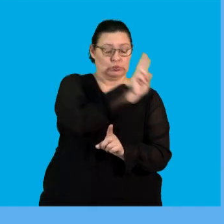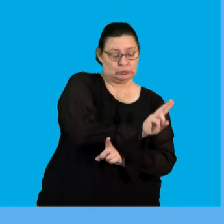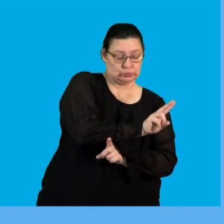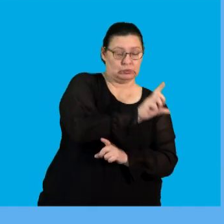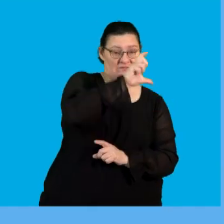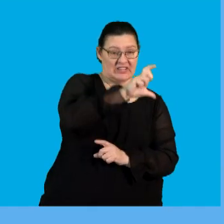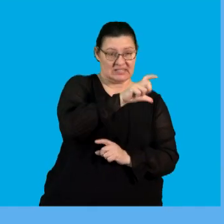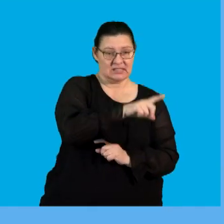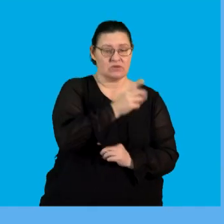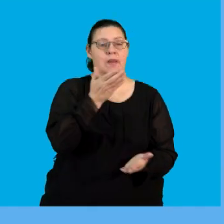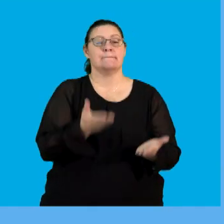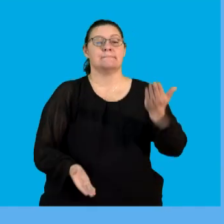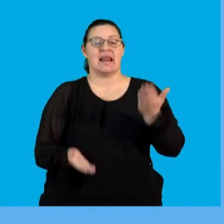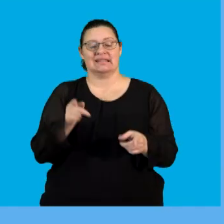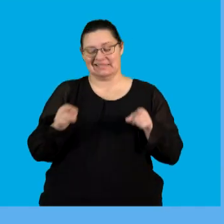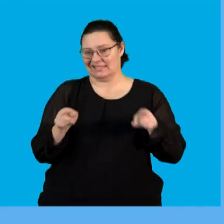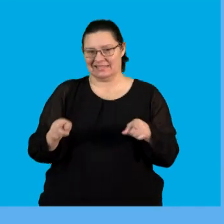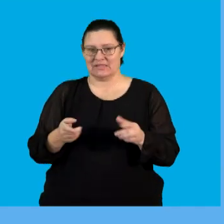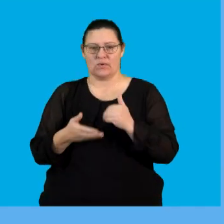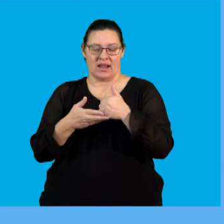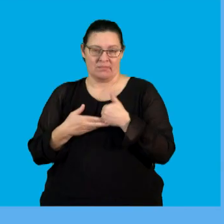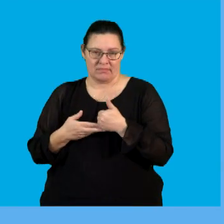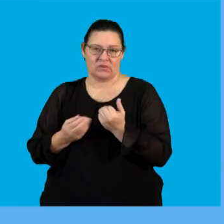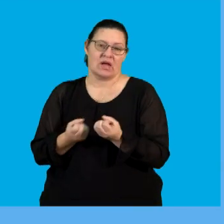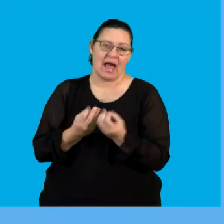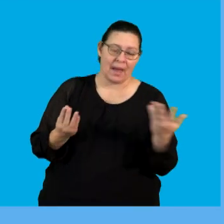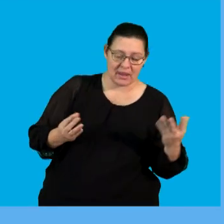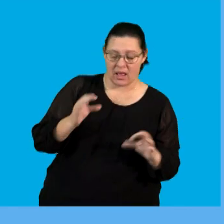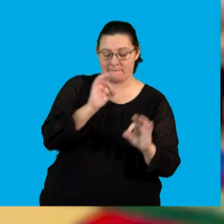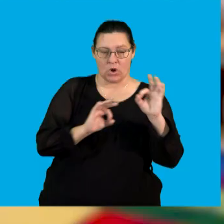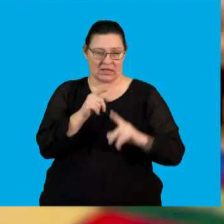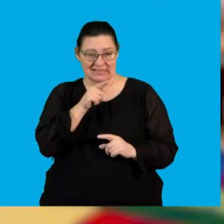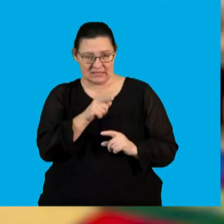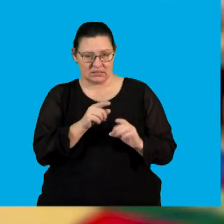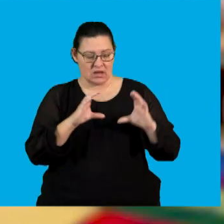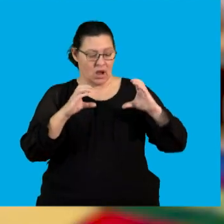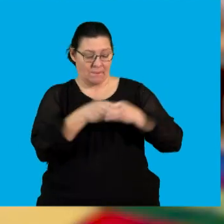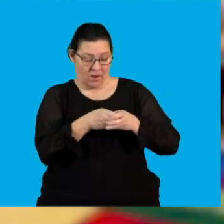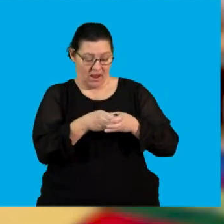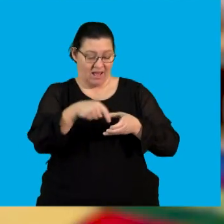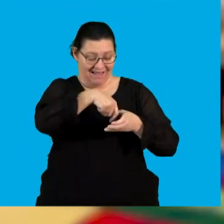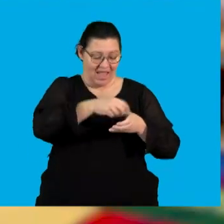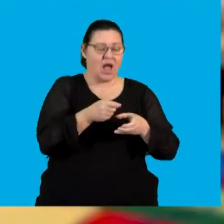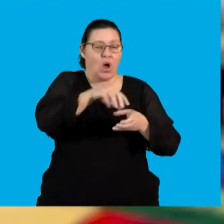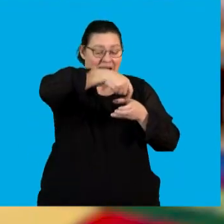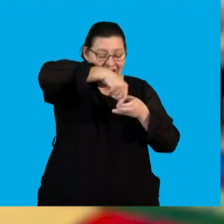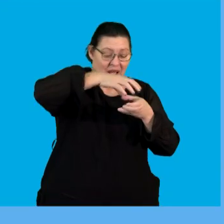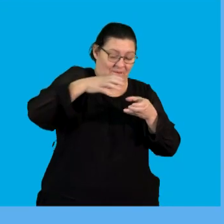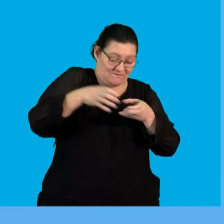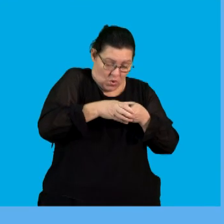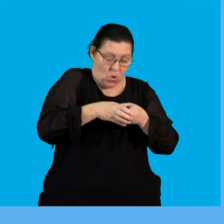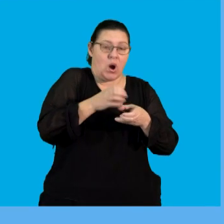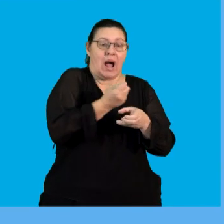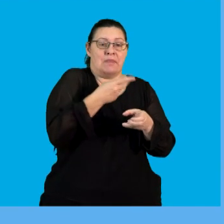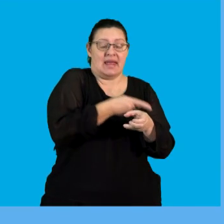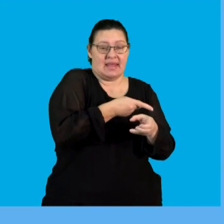is in front, the coefficient, is used to balance the chemical equation. It tells us how many molecules of that particular compound. This tells